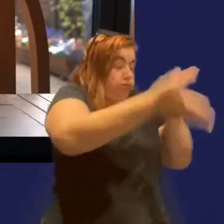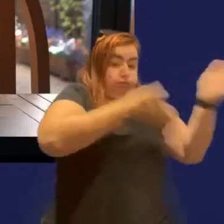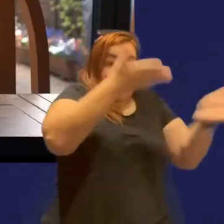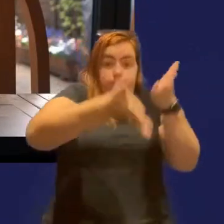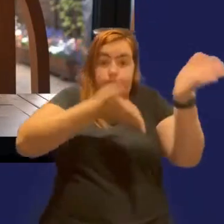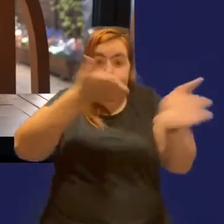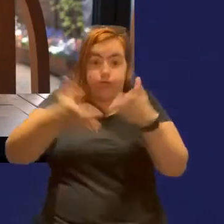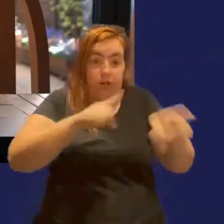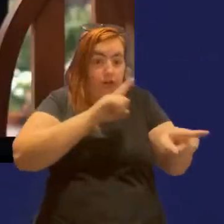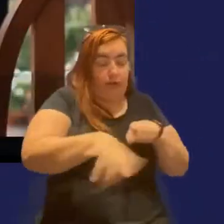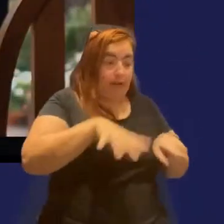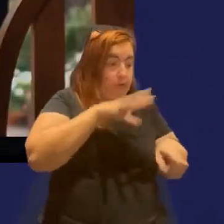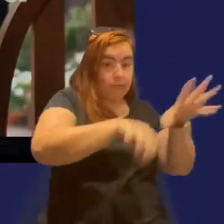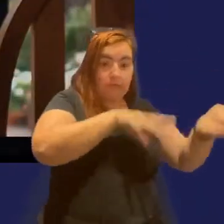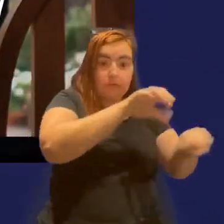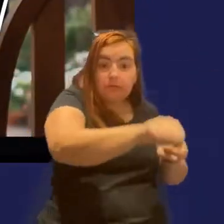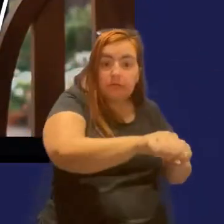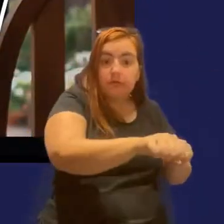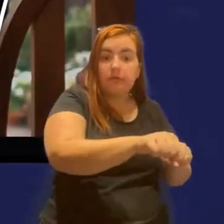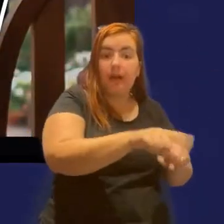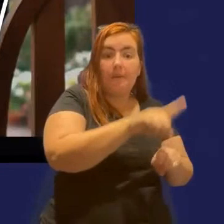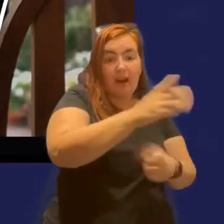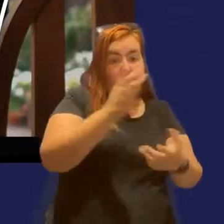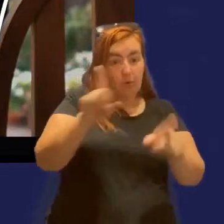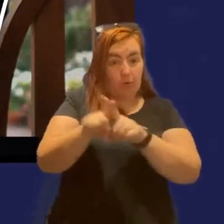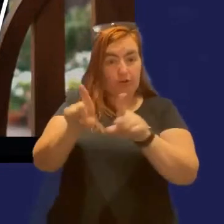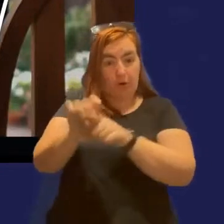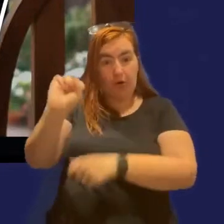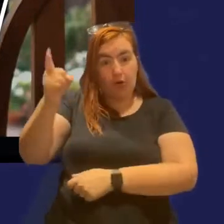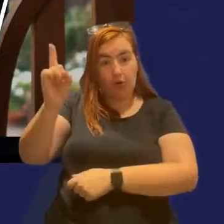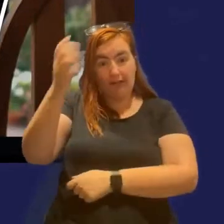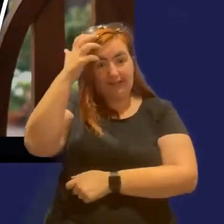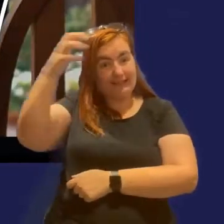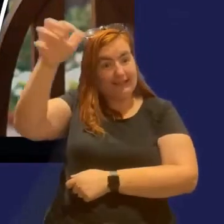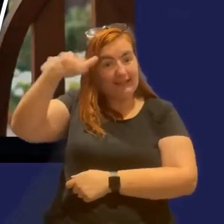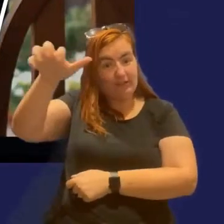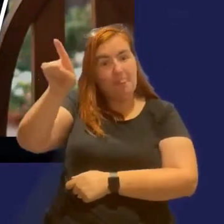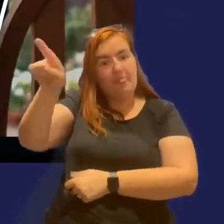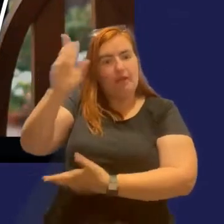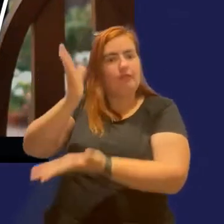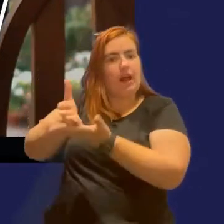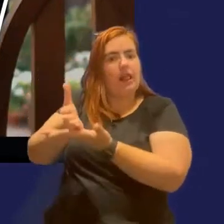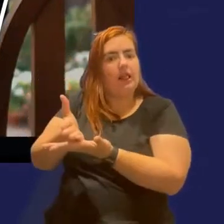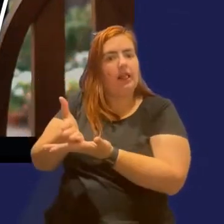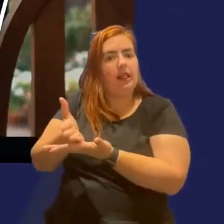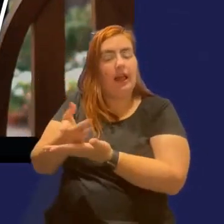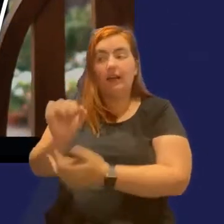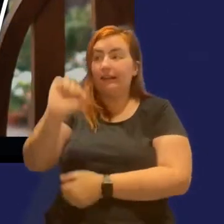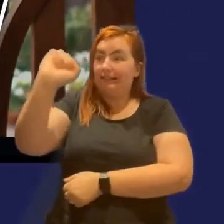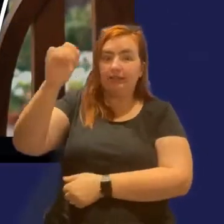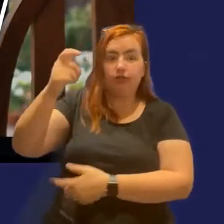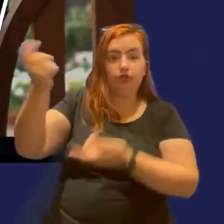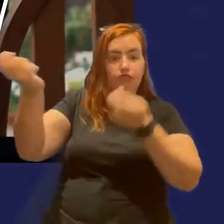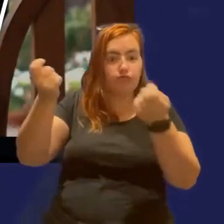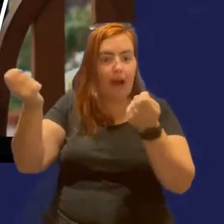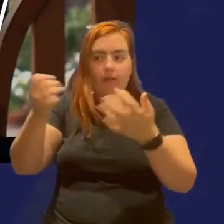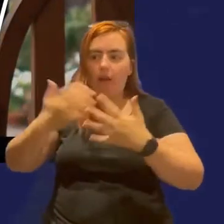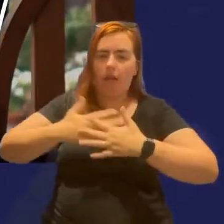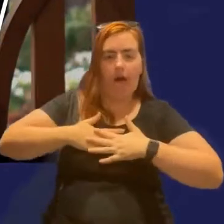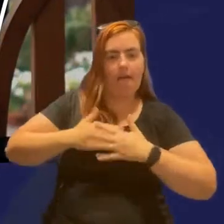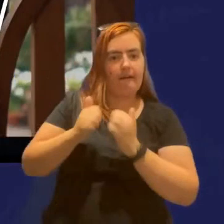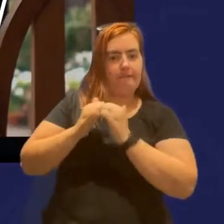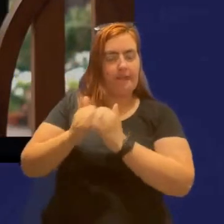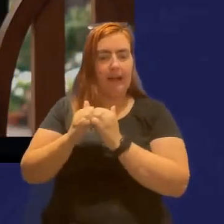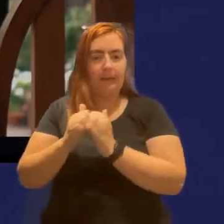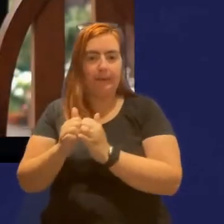just trying to keep up. But there's the reality of the kingdom of God, where God's reign and love and values